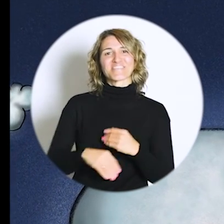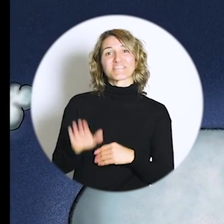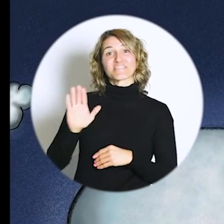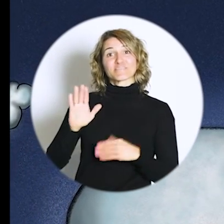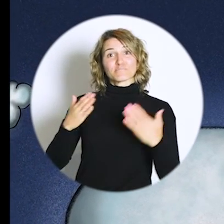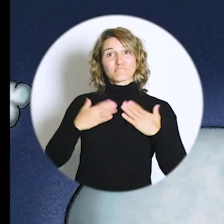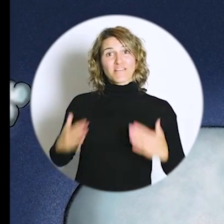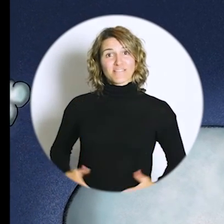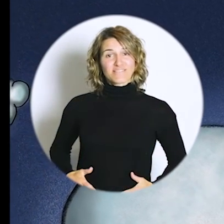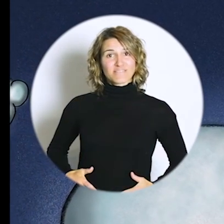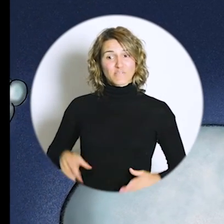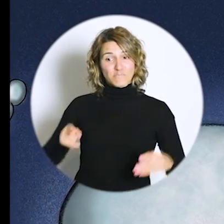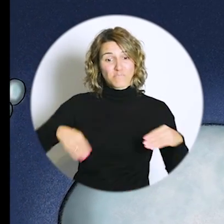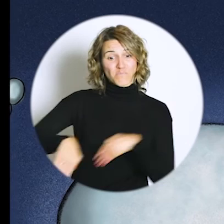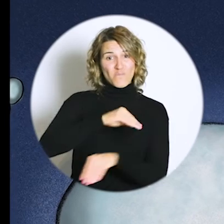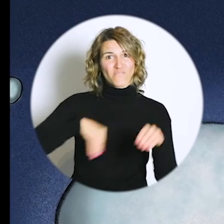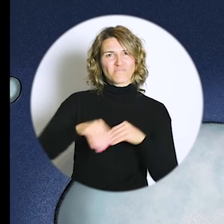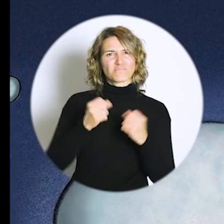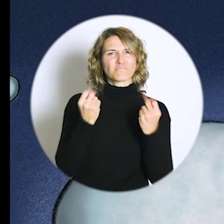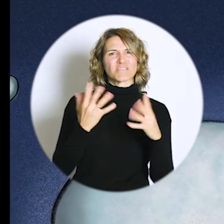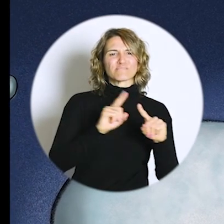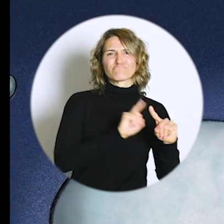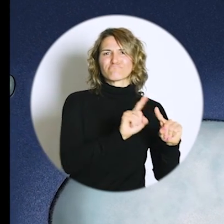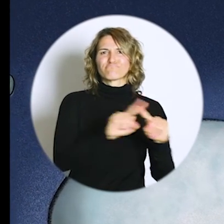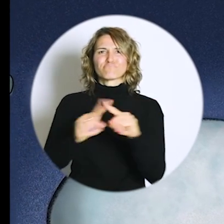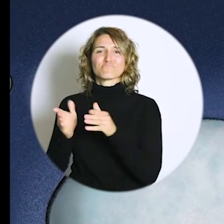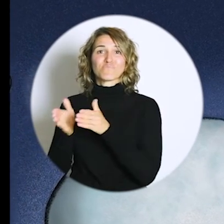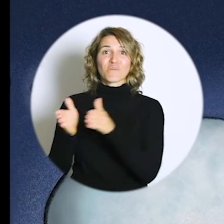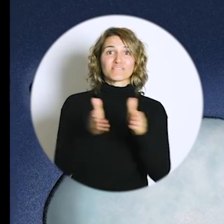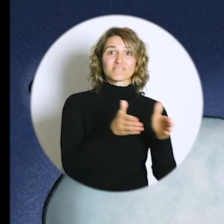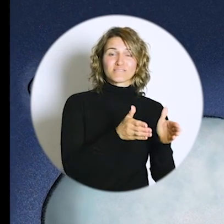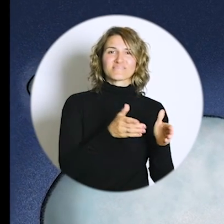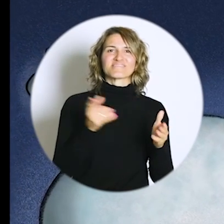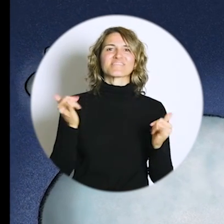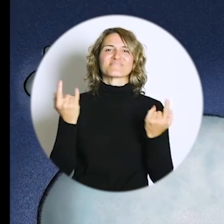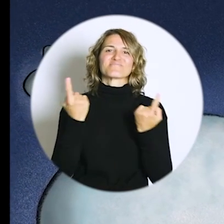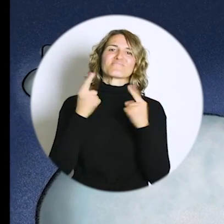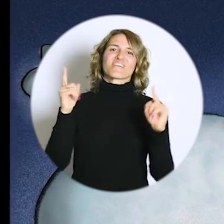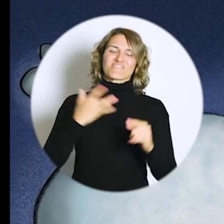Now, with his body moving in so many different ways, he finally felt right again.